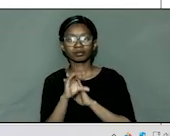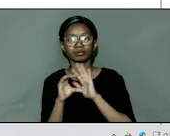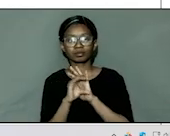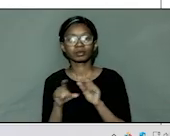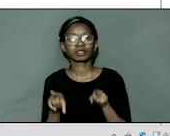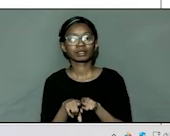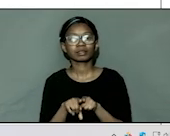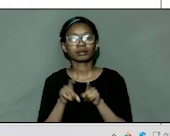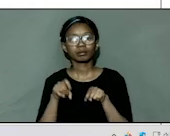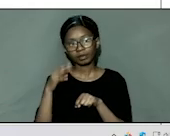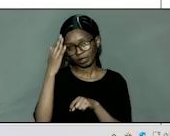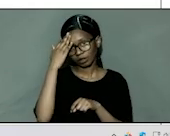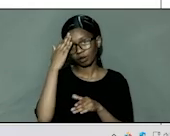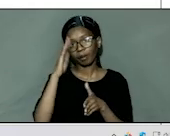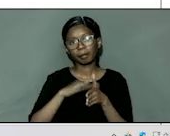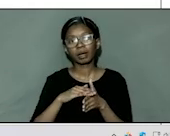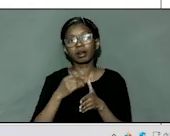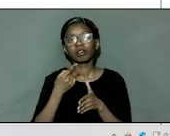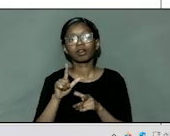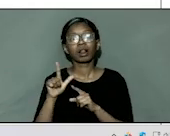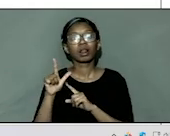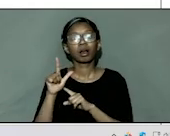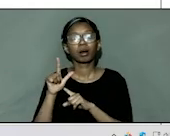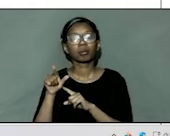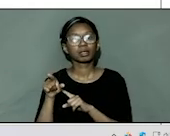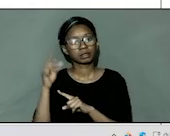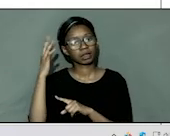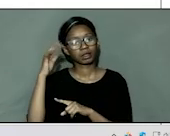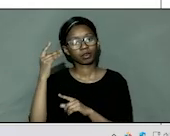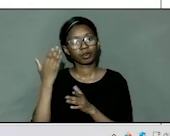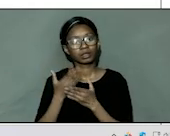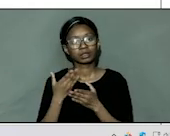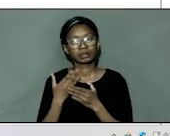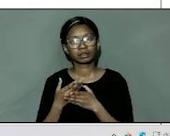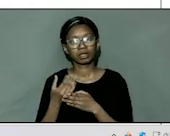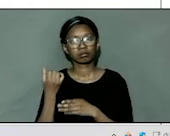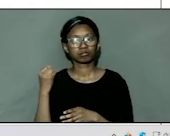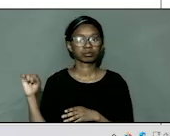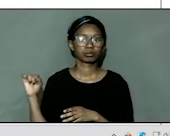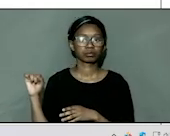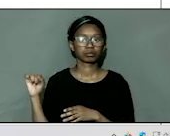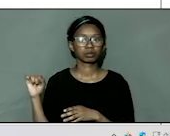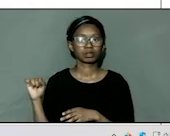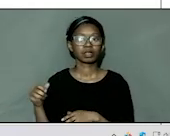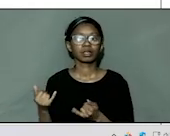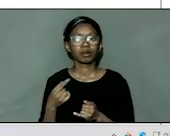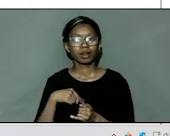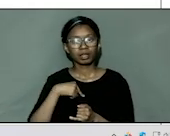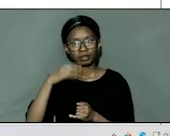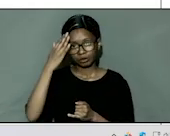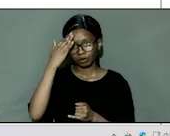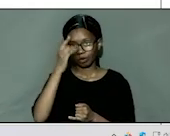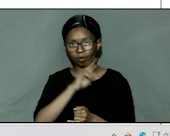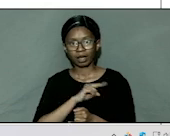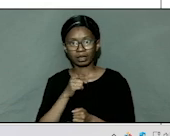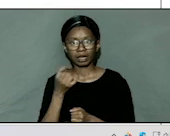Lamarck's theory to be how? Rejected. Do we know why it was rejected? Anyone?